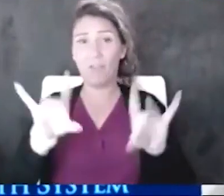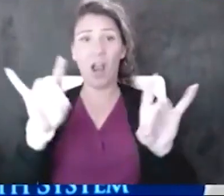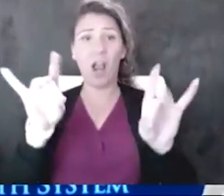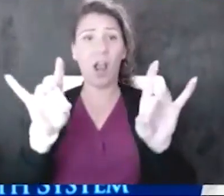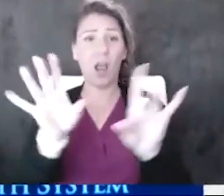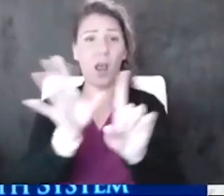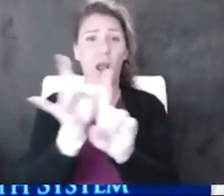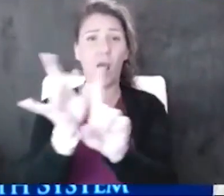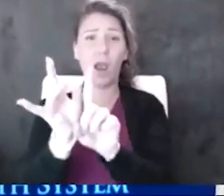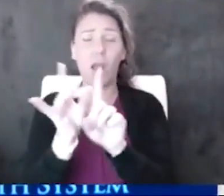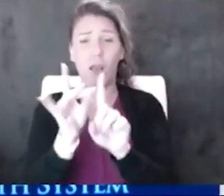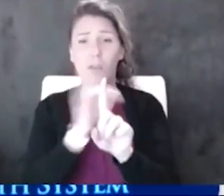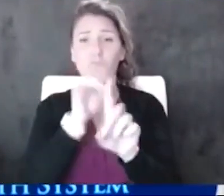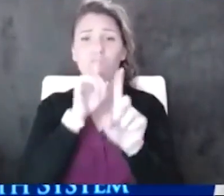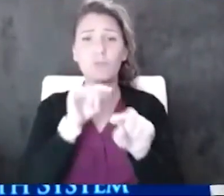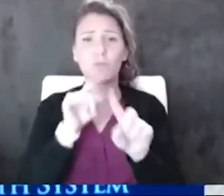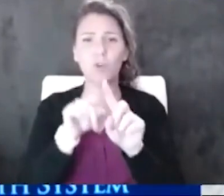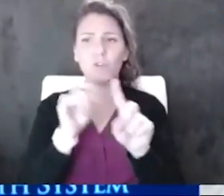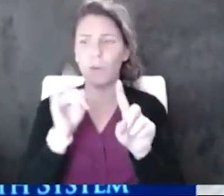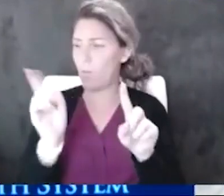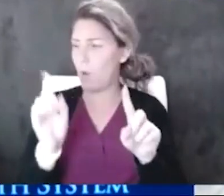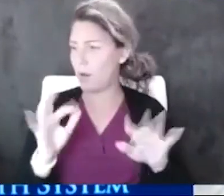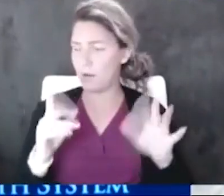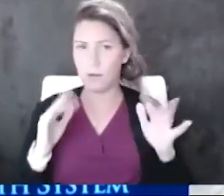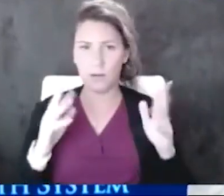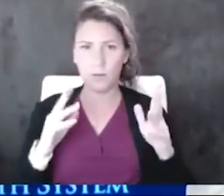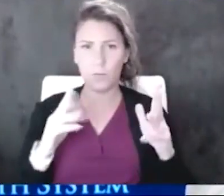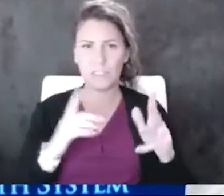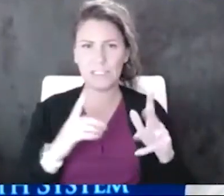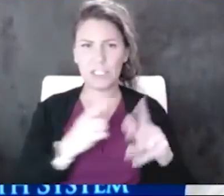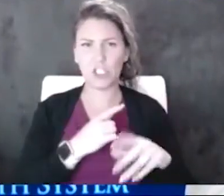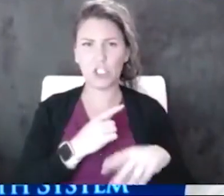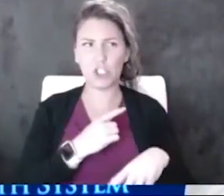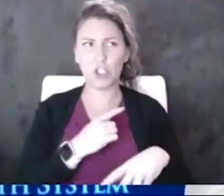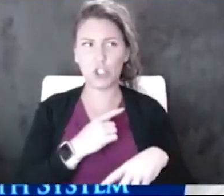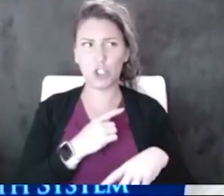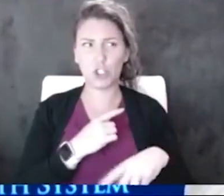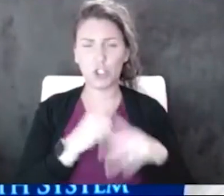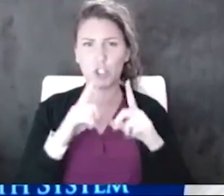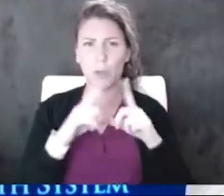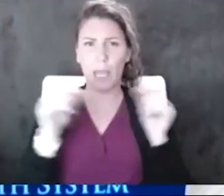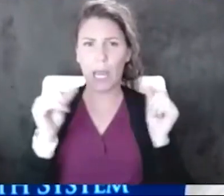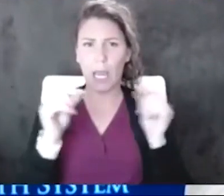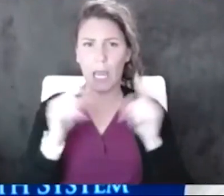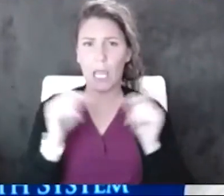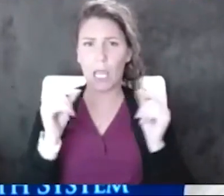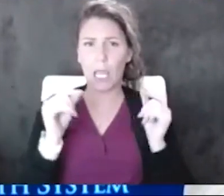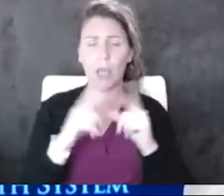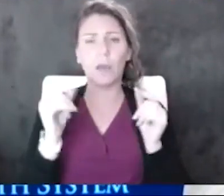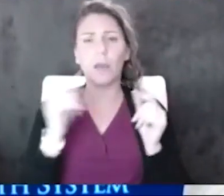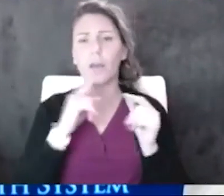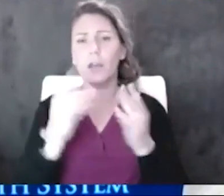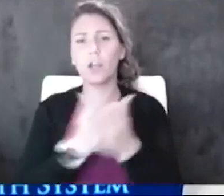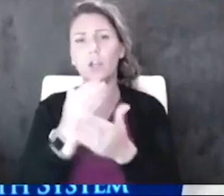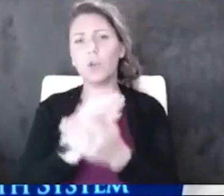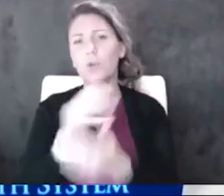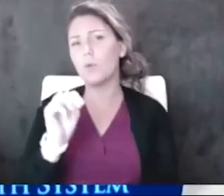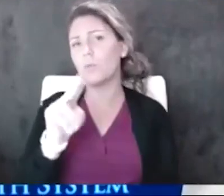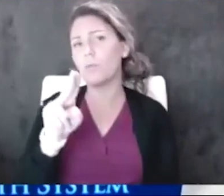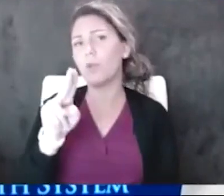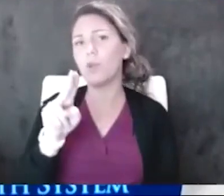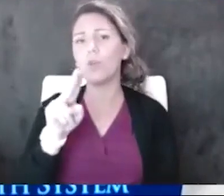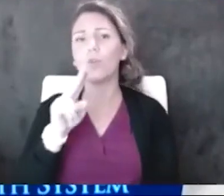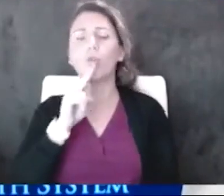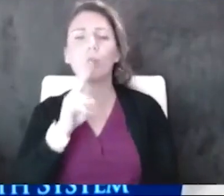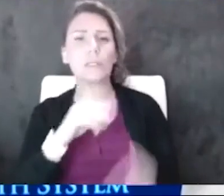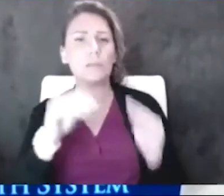out of, it's Japan this morning, I think, where they're discovering a new variant called the Mu variant, which may be more vaccine resistant. So